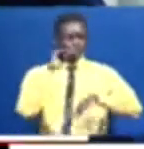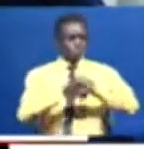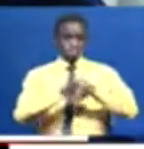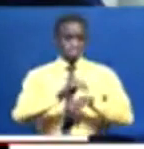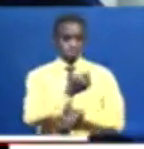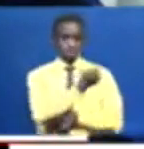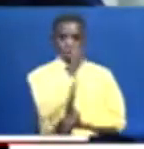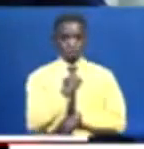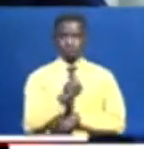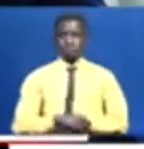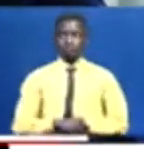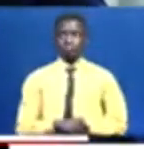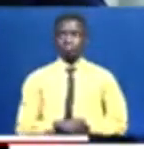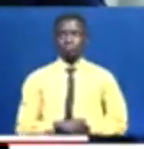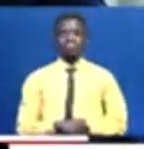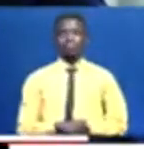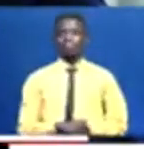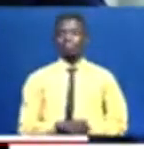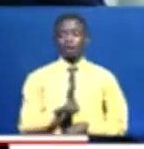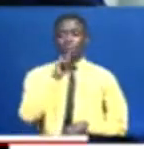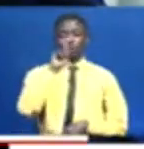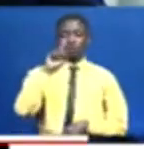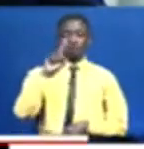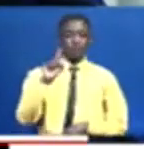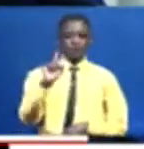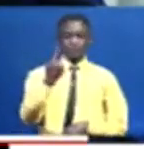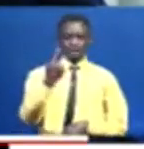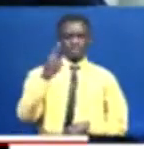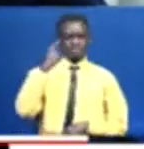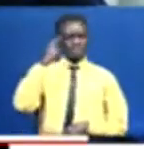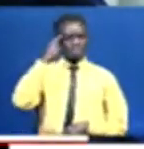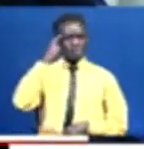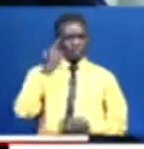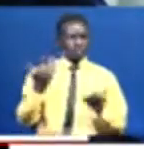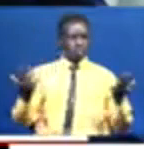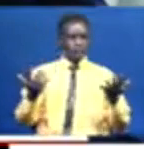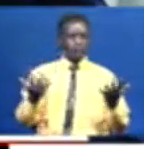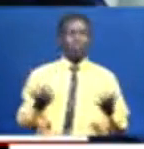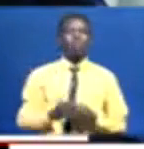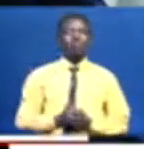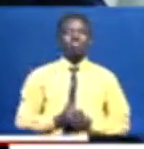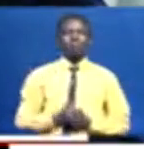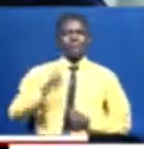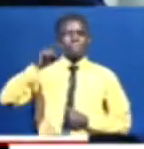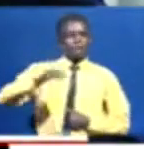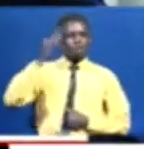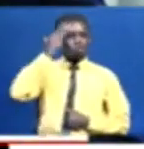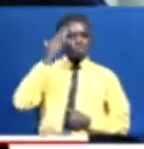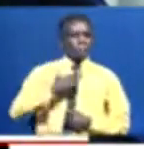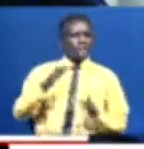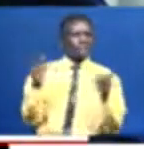the first aspect around securing your data is knowing where your data is. You cannot secure what you can't see.